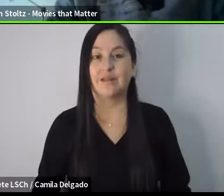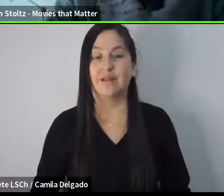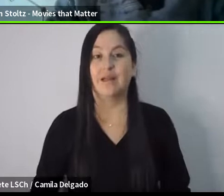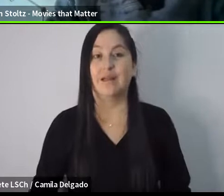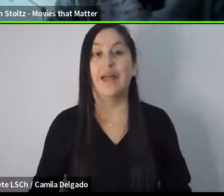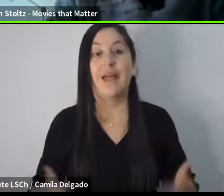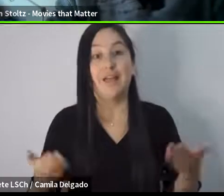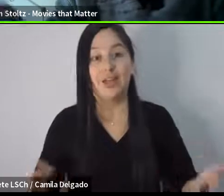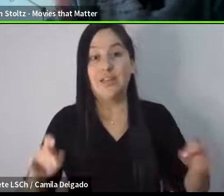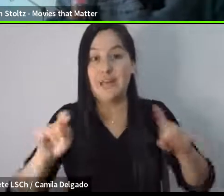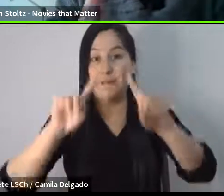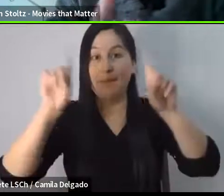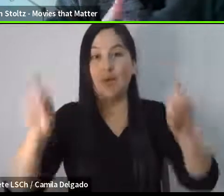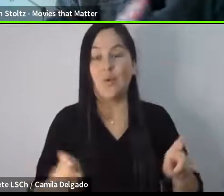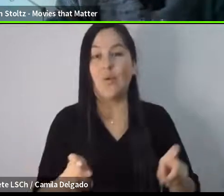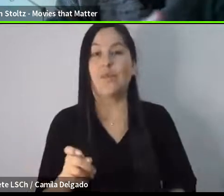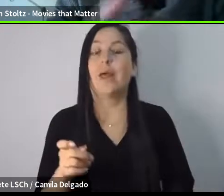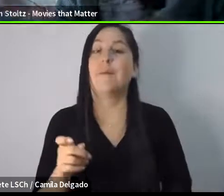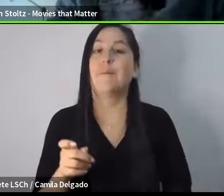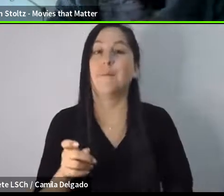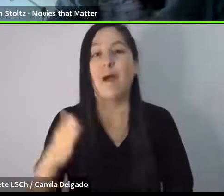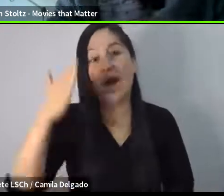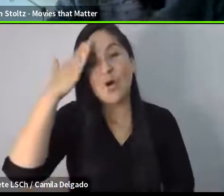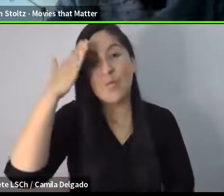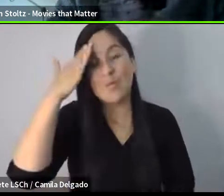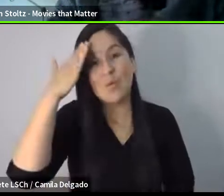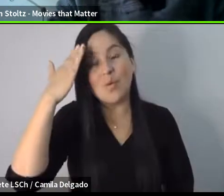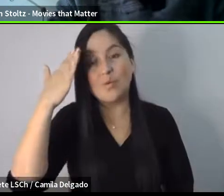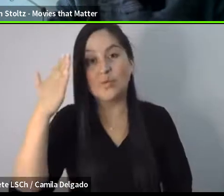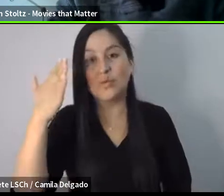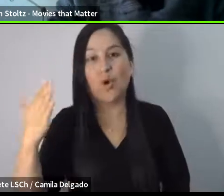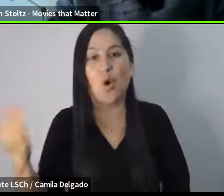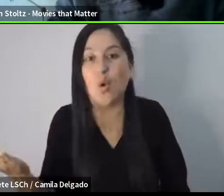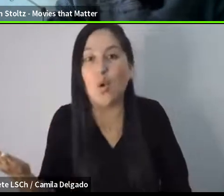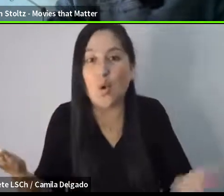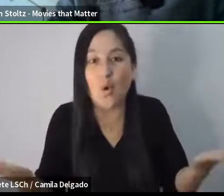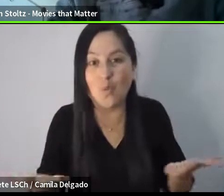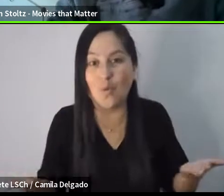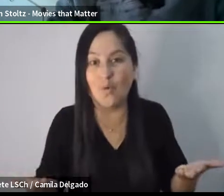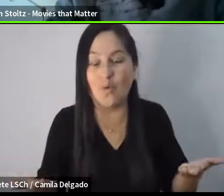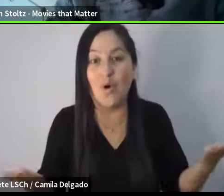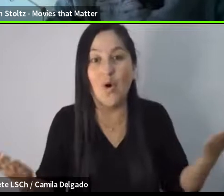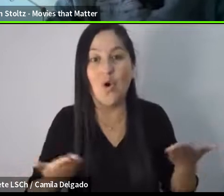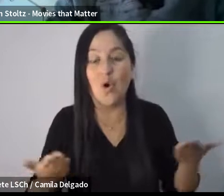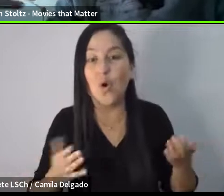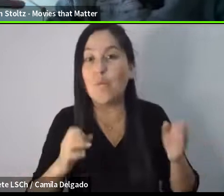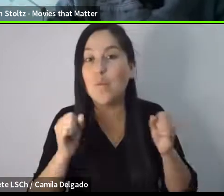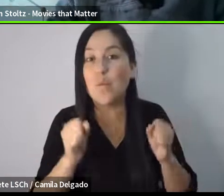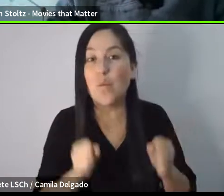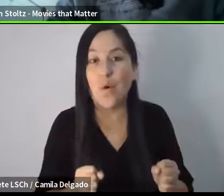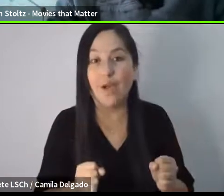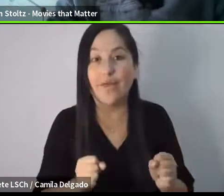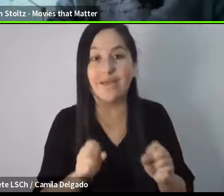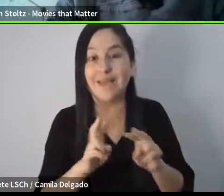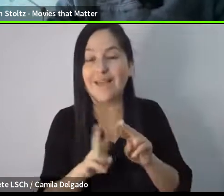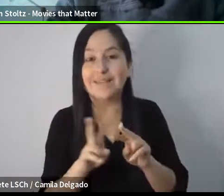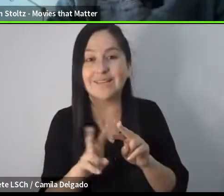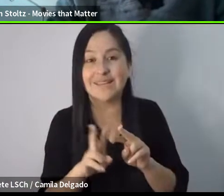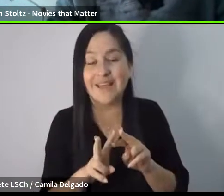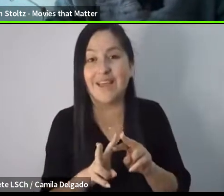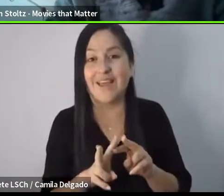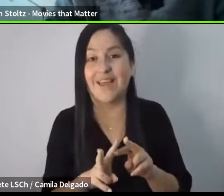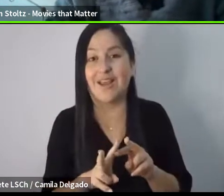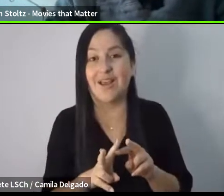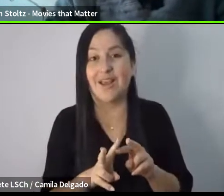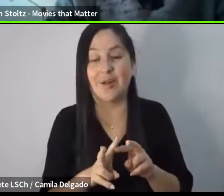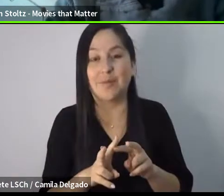that? How do you cope watching so many films which are so hard to watch? And the answer is simple for me, basically. Sometimes